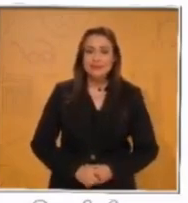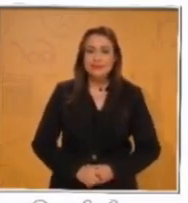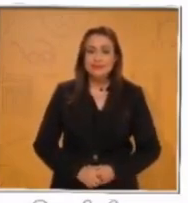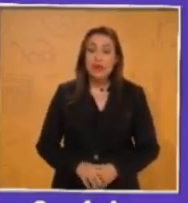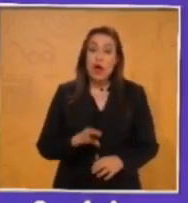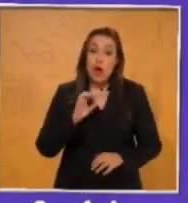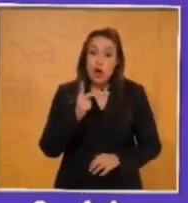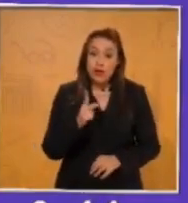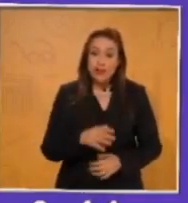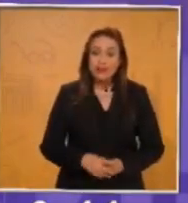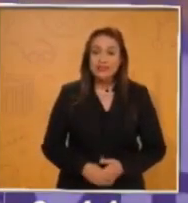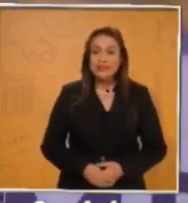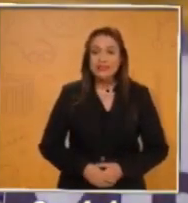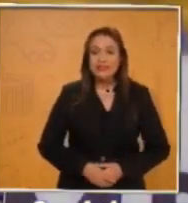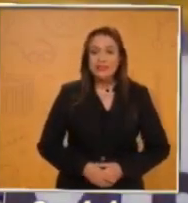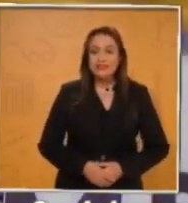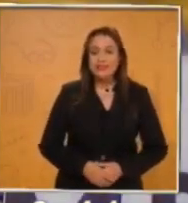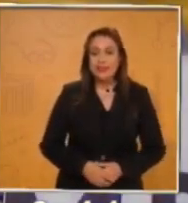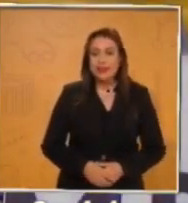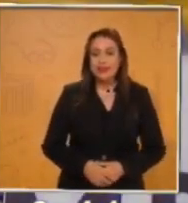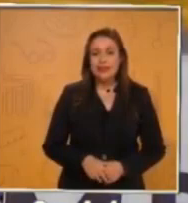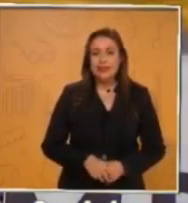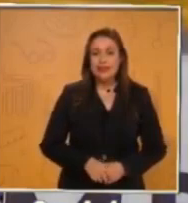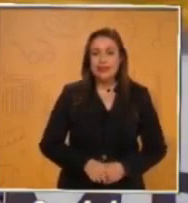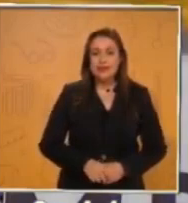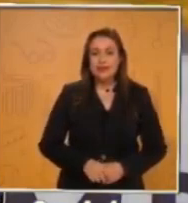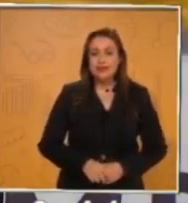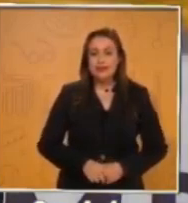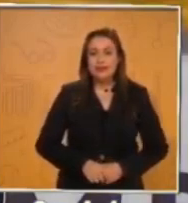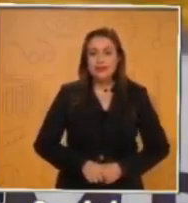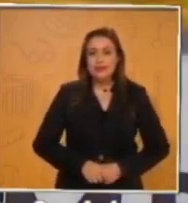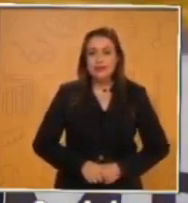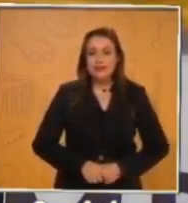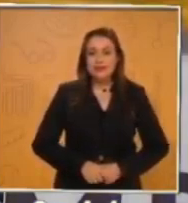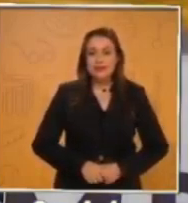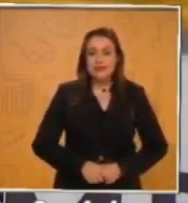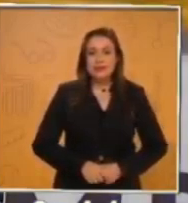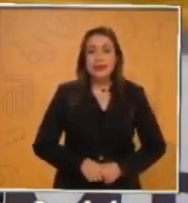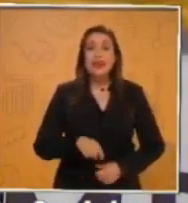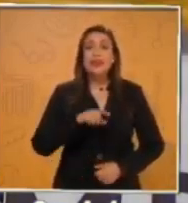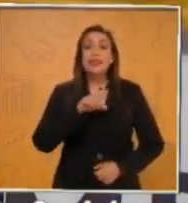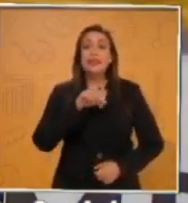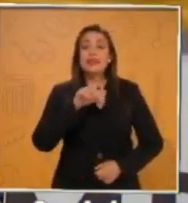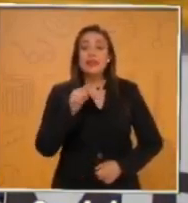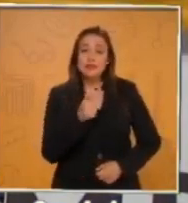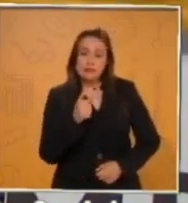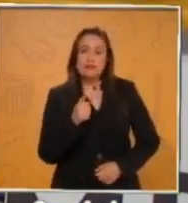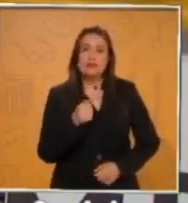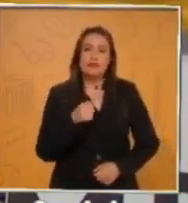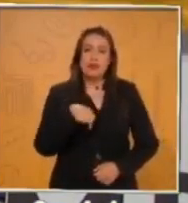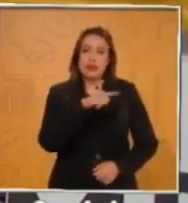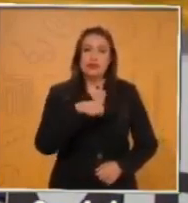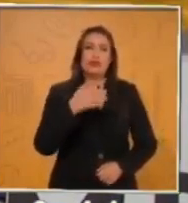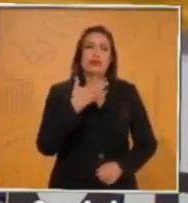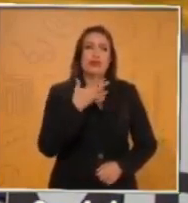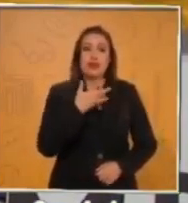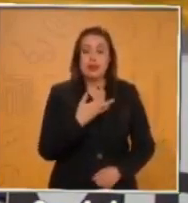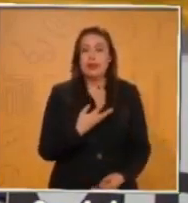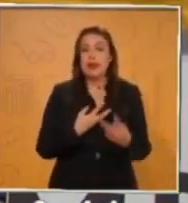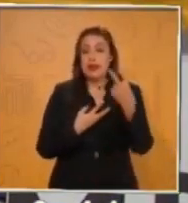Okay. Then we have the second active